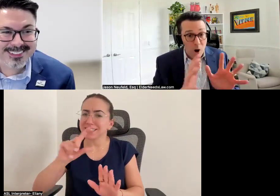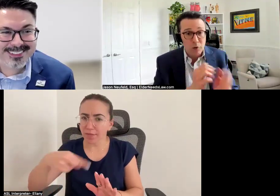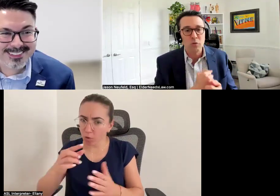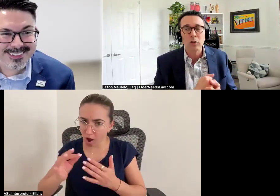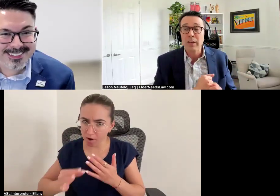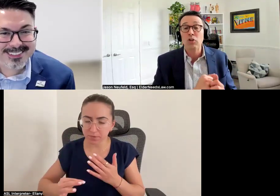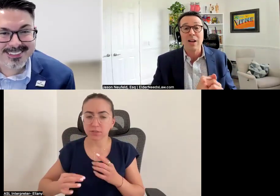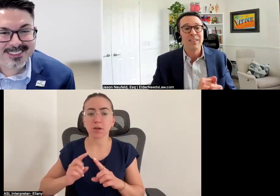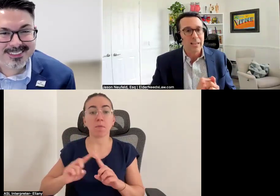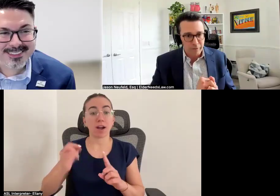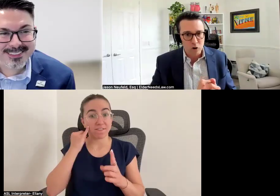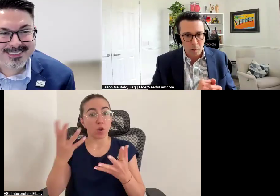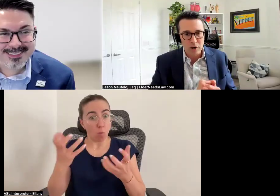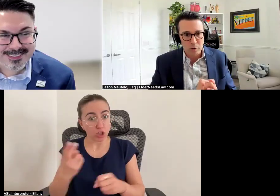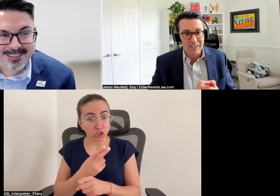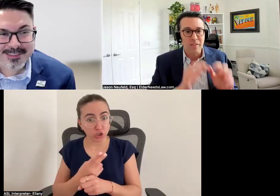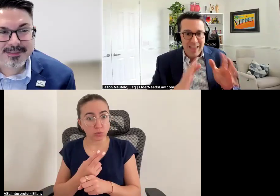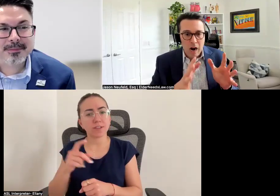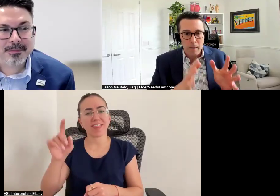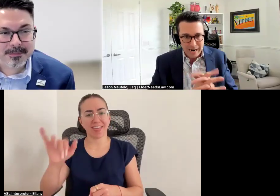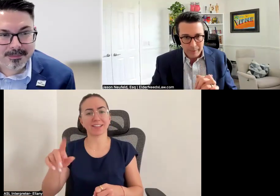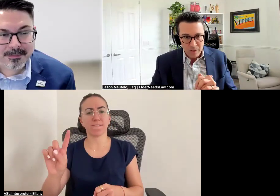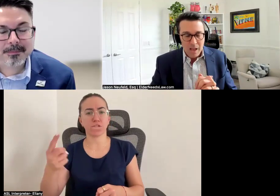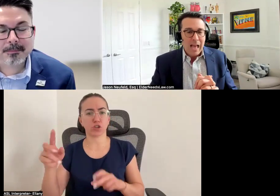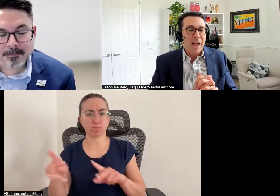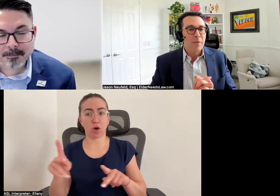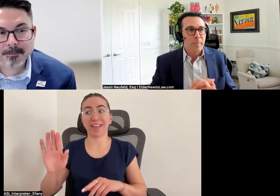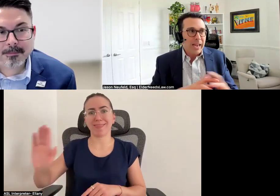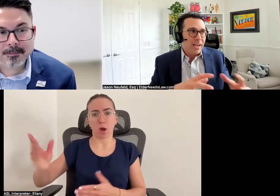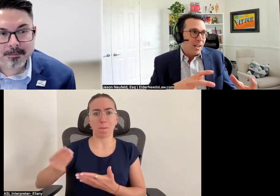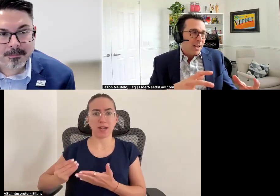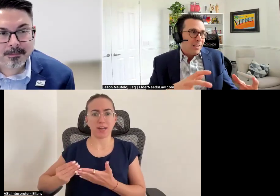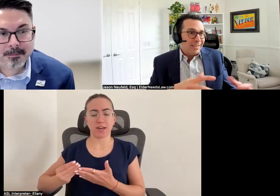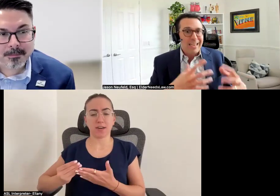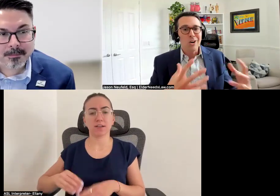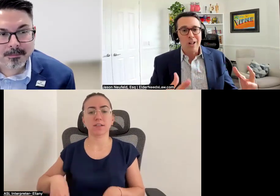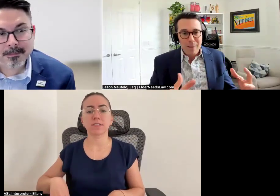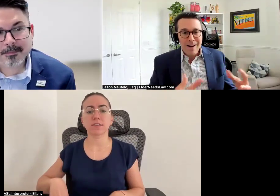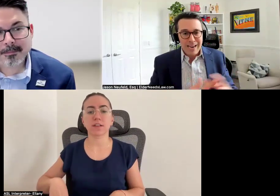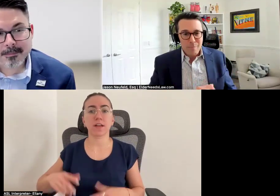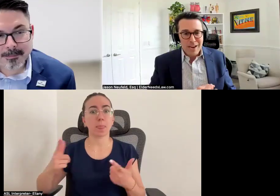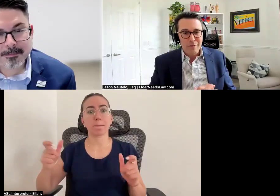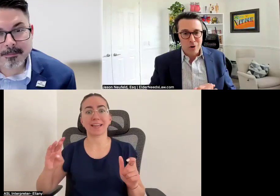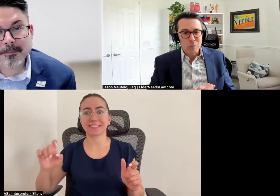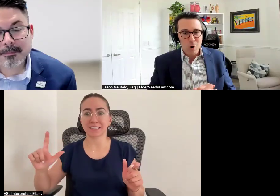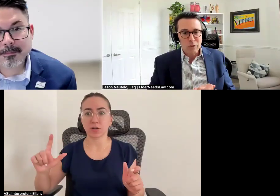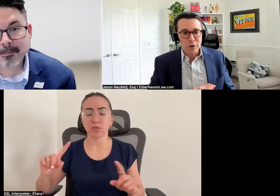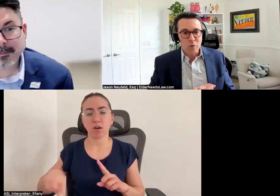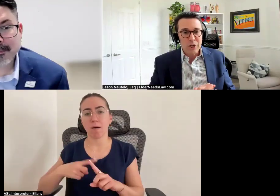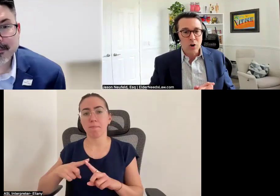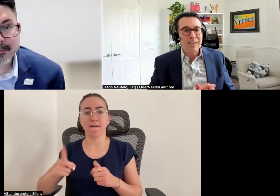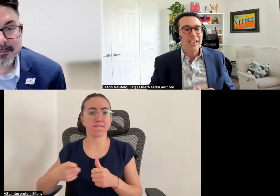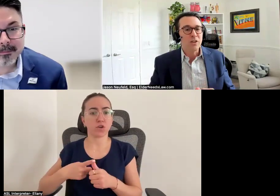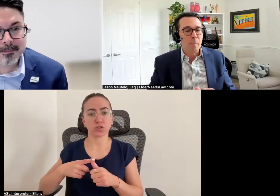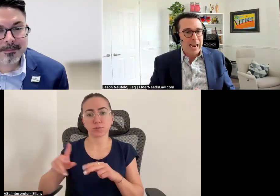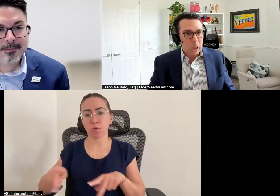but if they want to use a special needs trust, it's a first party special, it's their money. And the big deal about it being a first party special